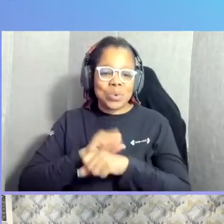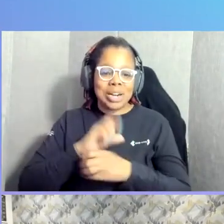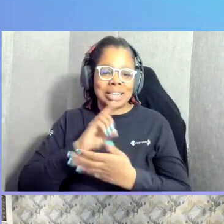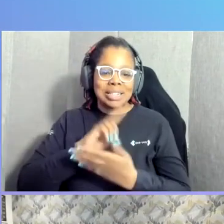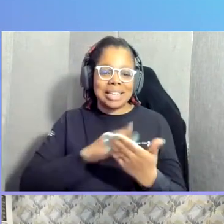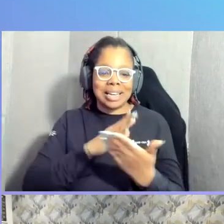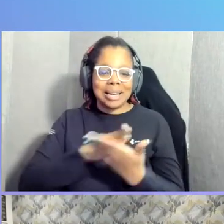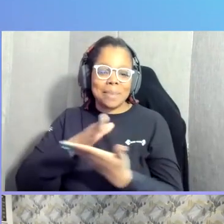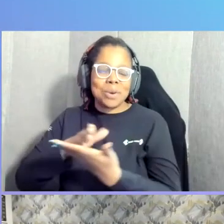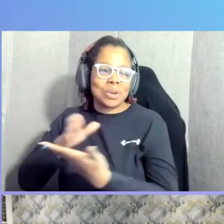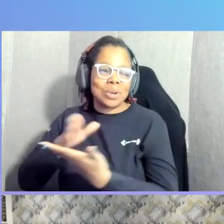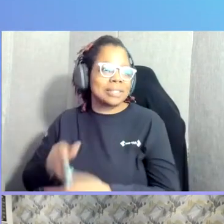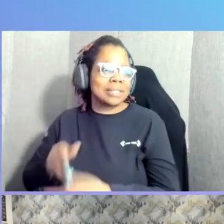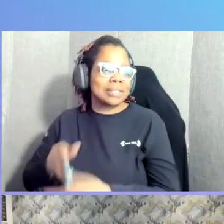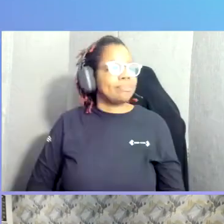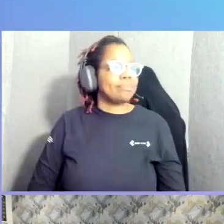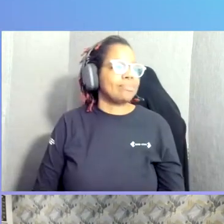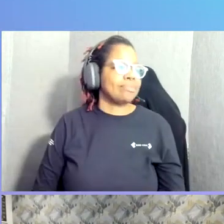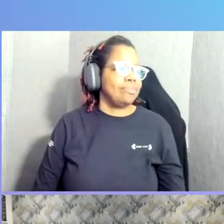components.